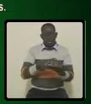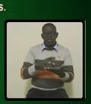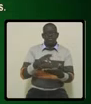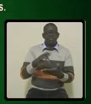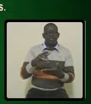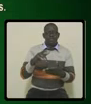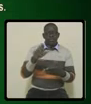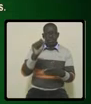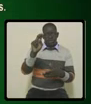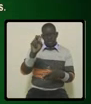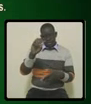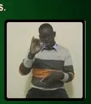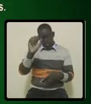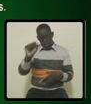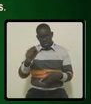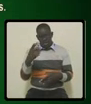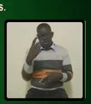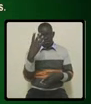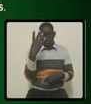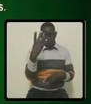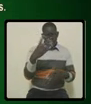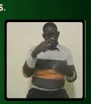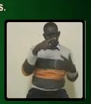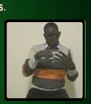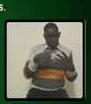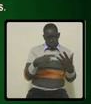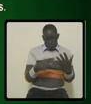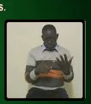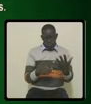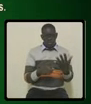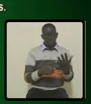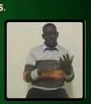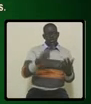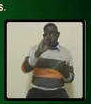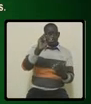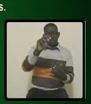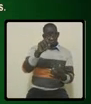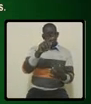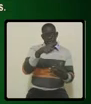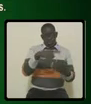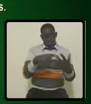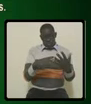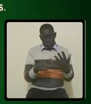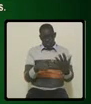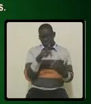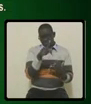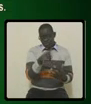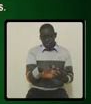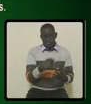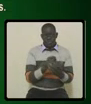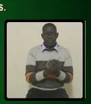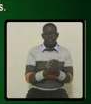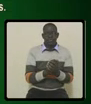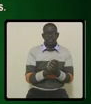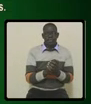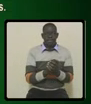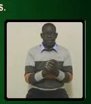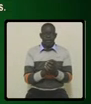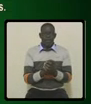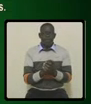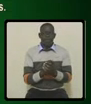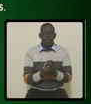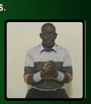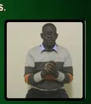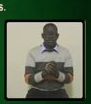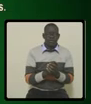In there are 4 types of folds: monoclinal folds, symmetrical folds, asymmetrical overfolds, and